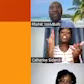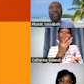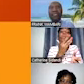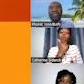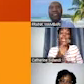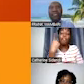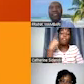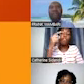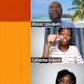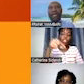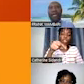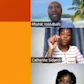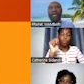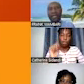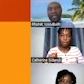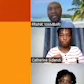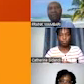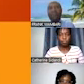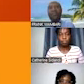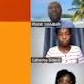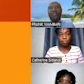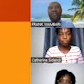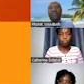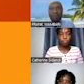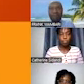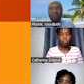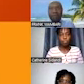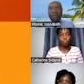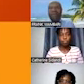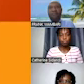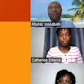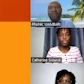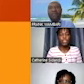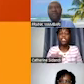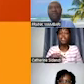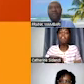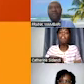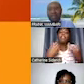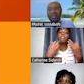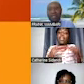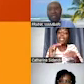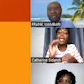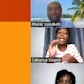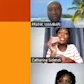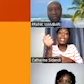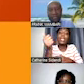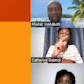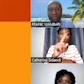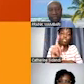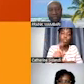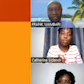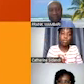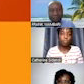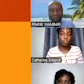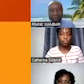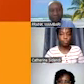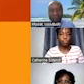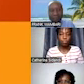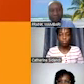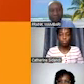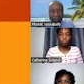I move to the next section. Please feel free to ask me any question, please.